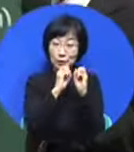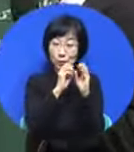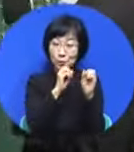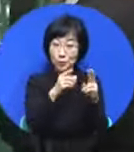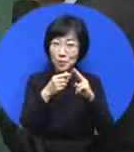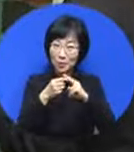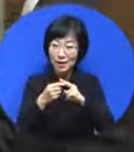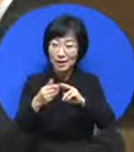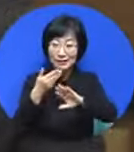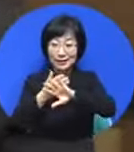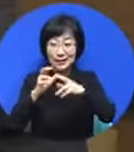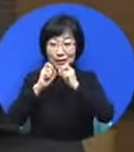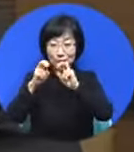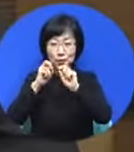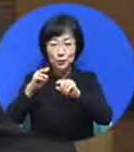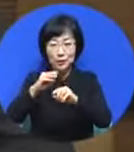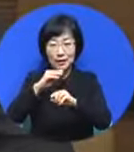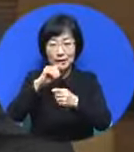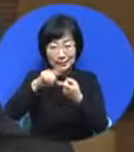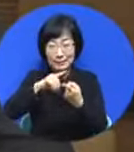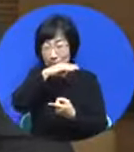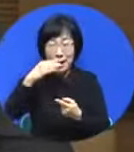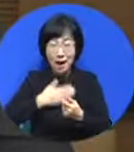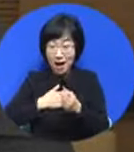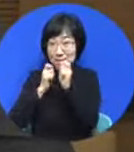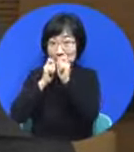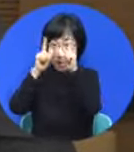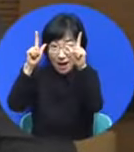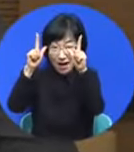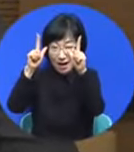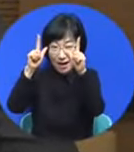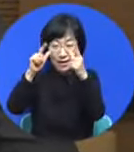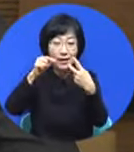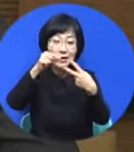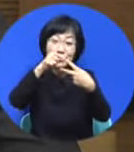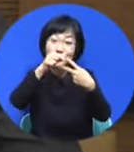But then there was also the missions where you are very aware of what's happening.